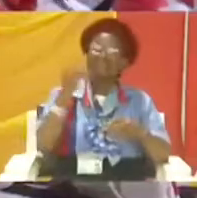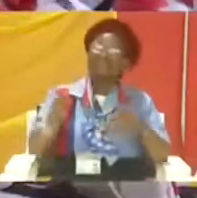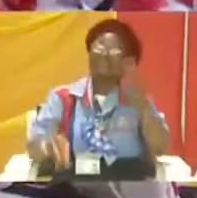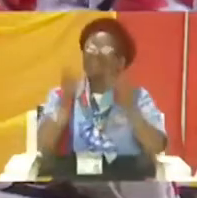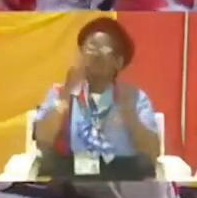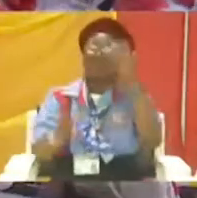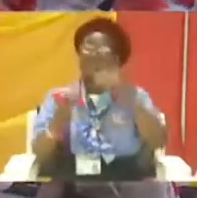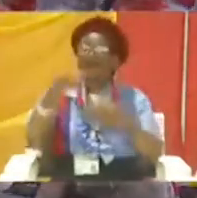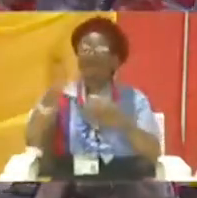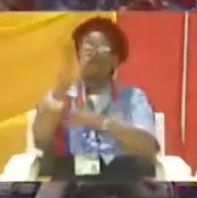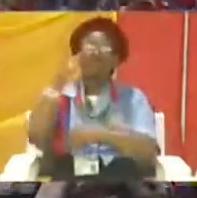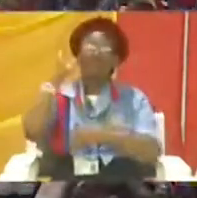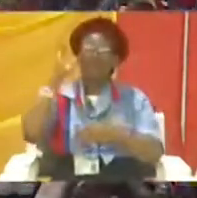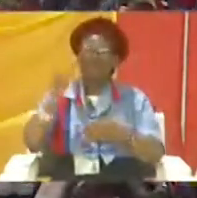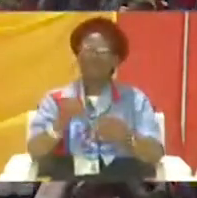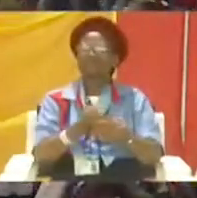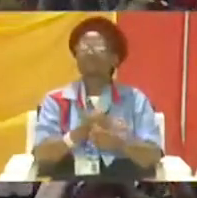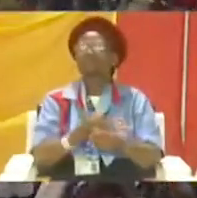today.